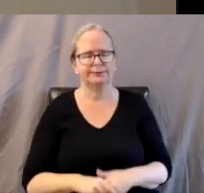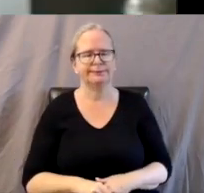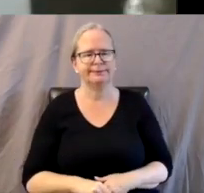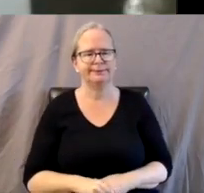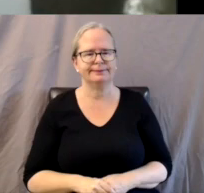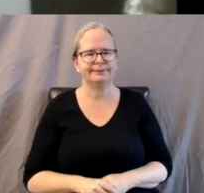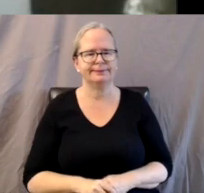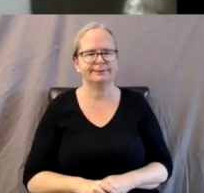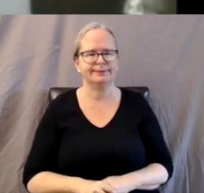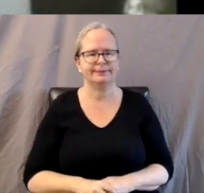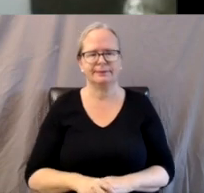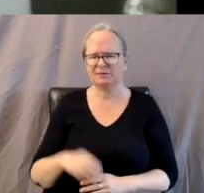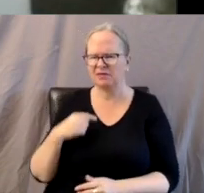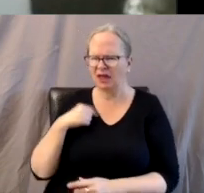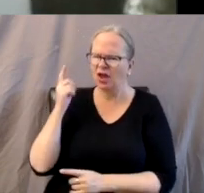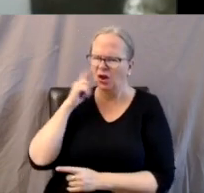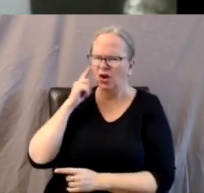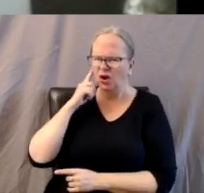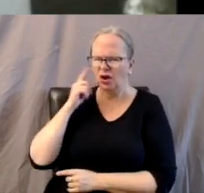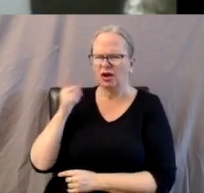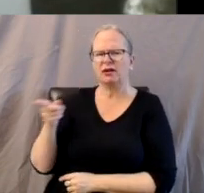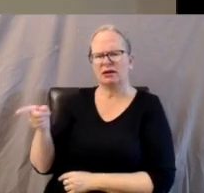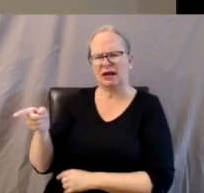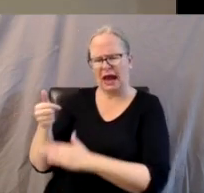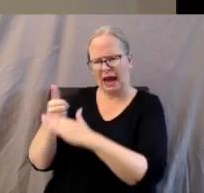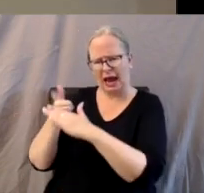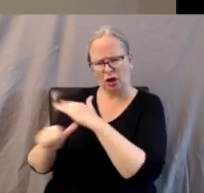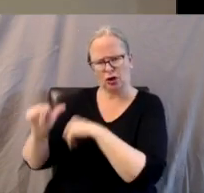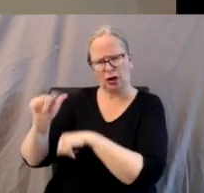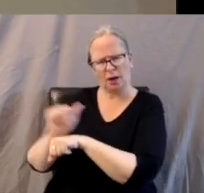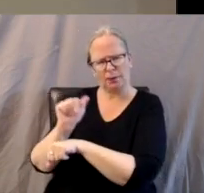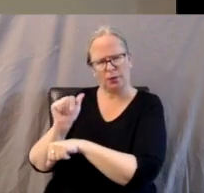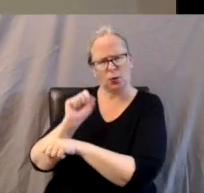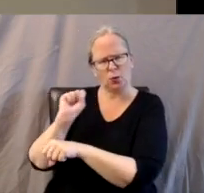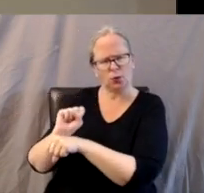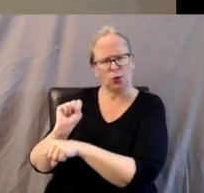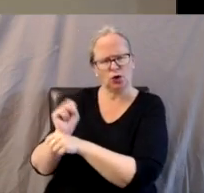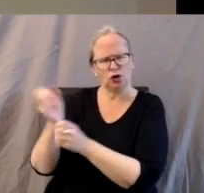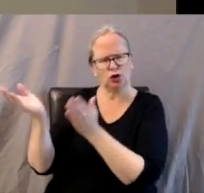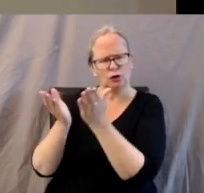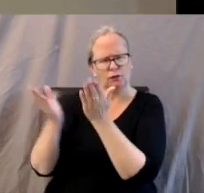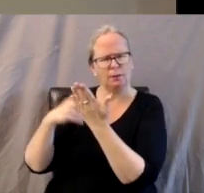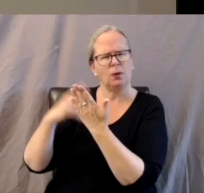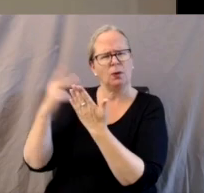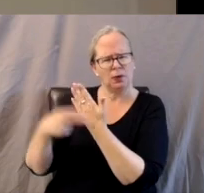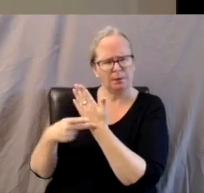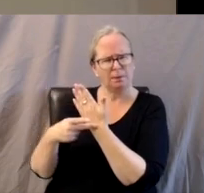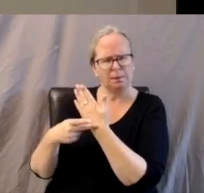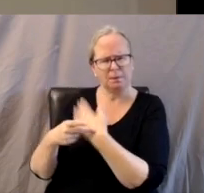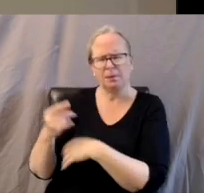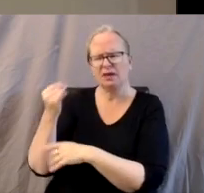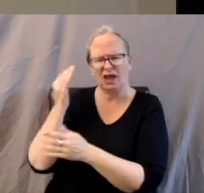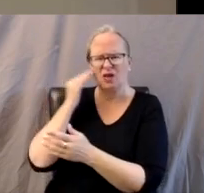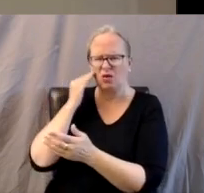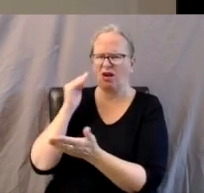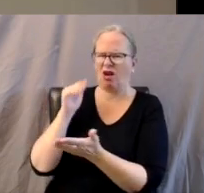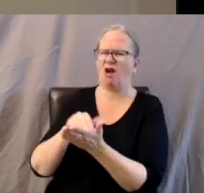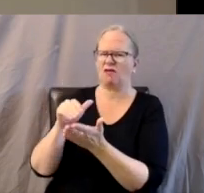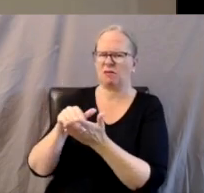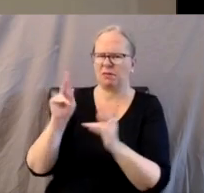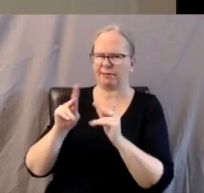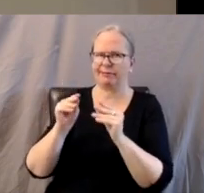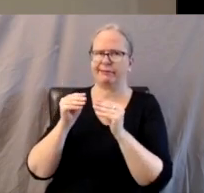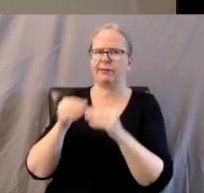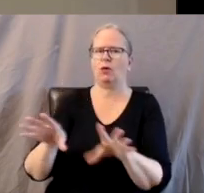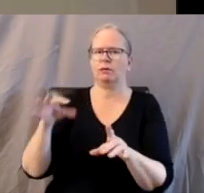Oh yeah. So I have one last question for you, Brad. Who do you think should pay for a